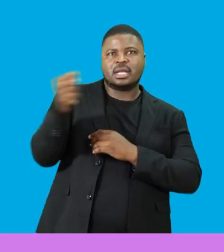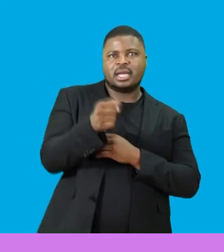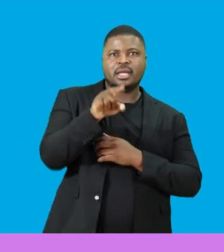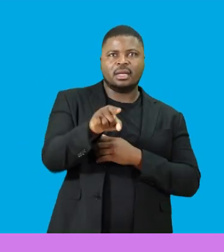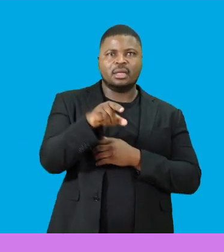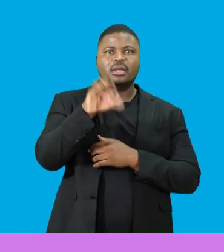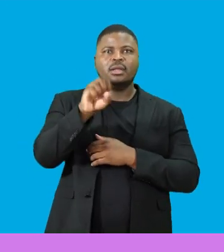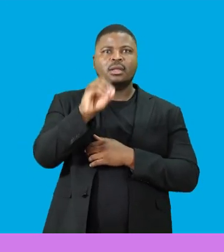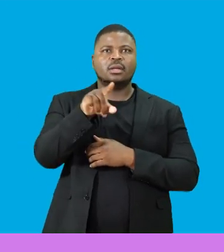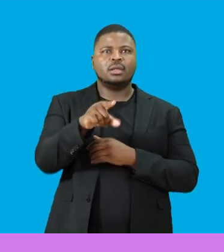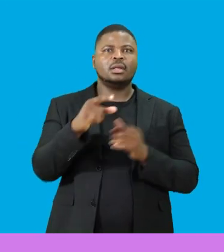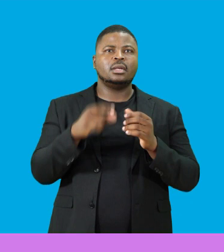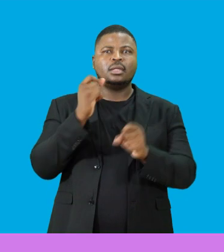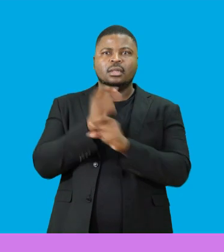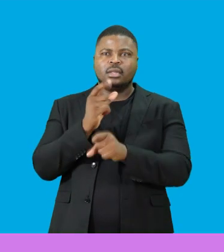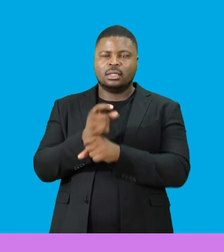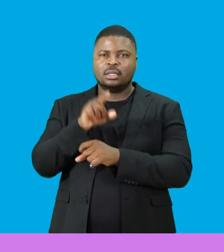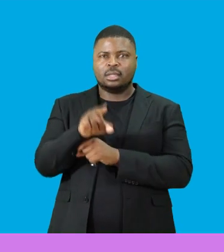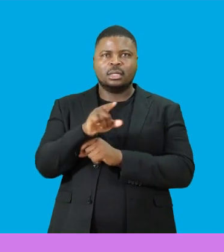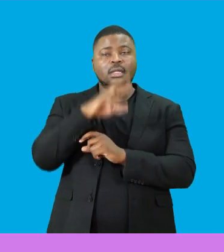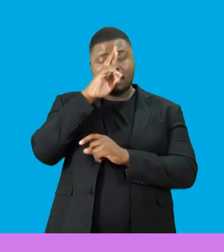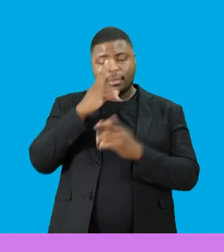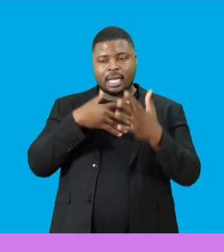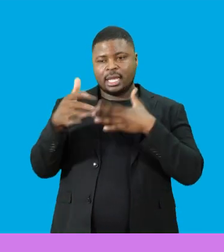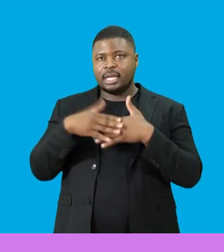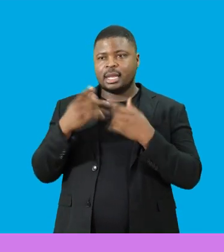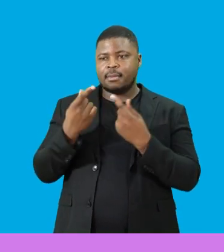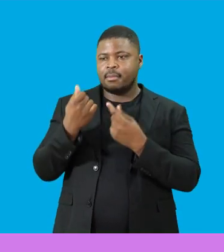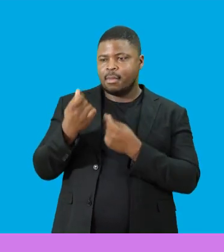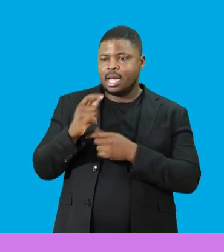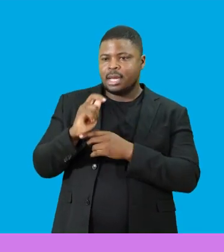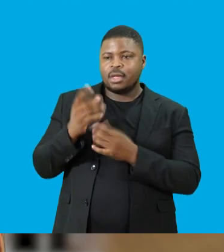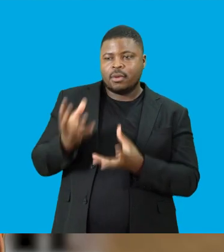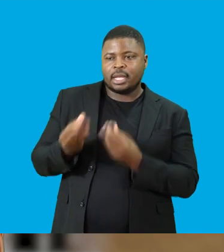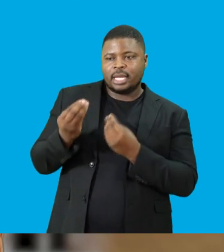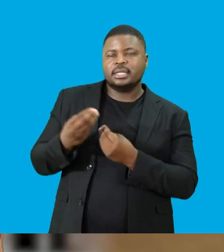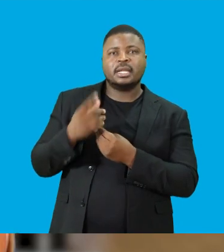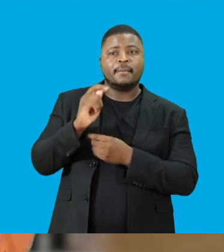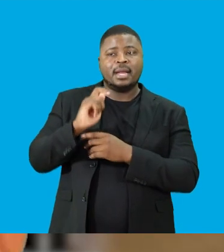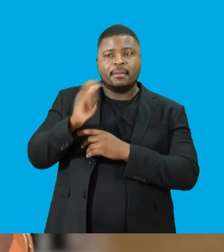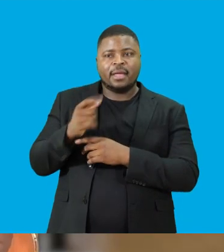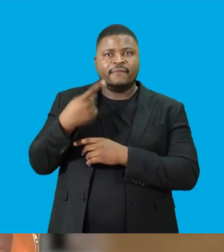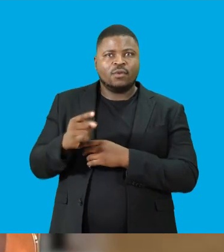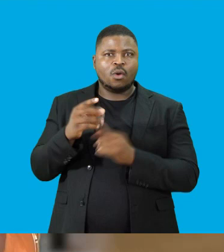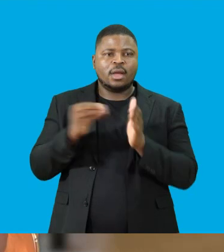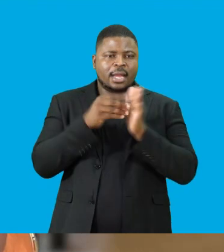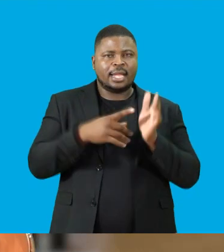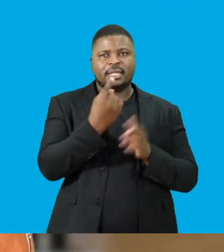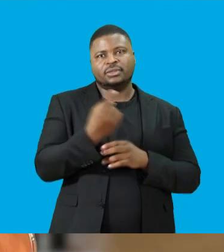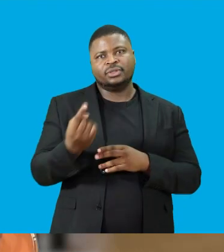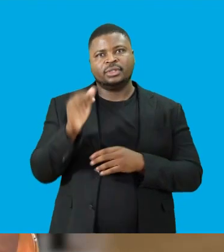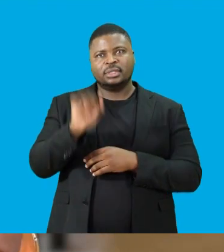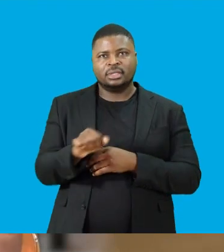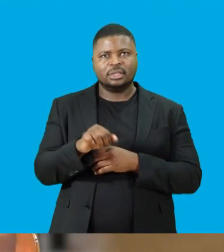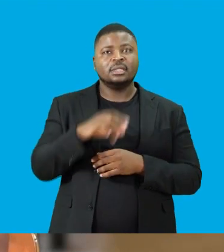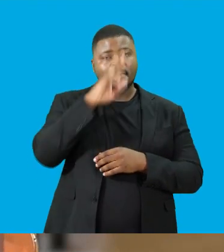higher. Taxi A, it is the taxi that does not have a fixed cost. So it means whatever amount we get, that is the cost per learner. So with